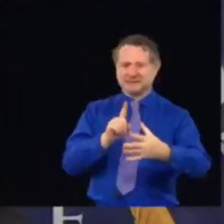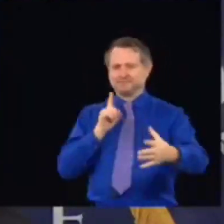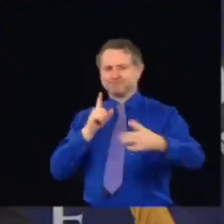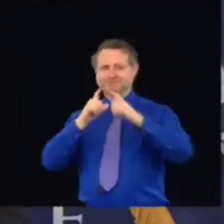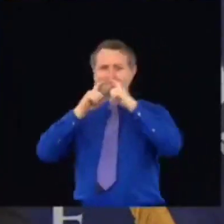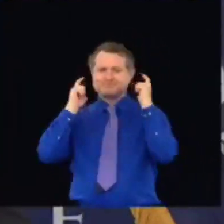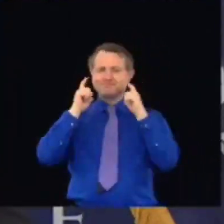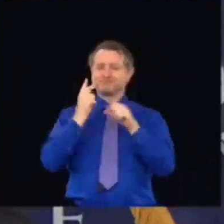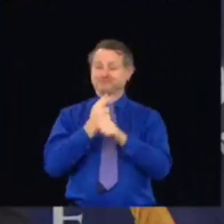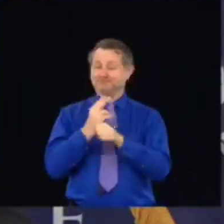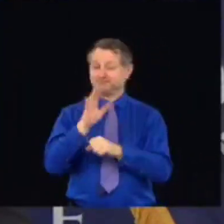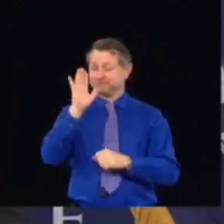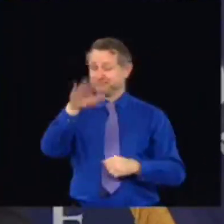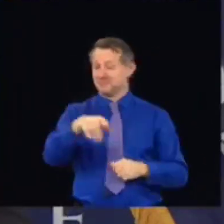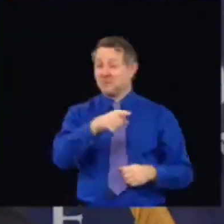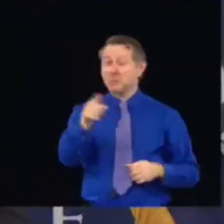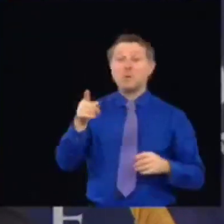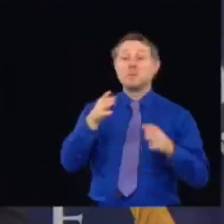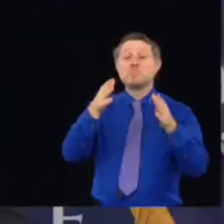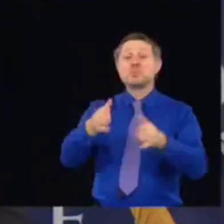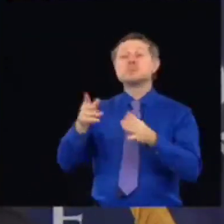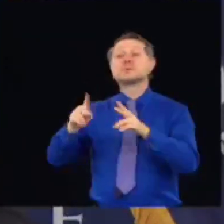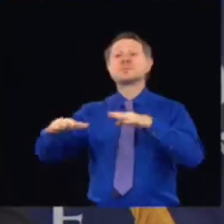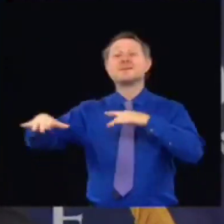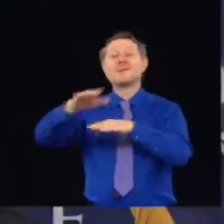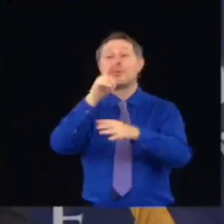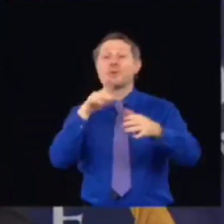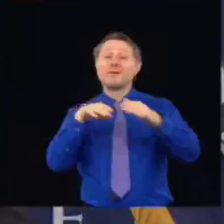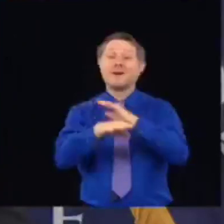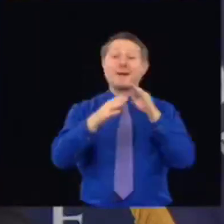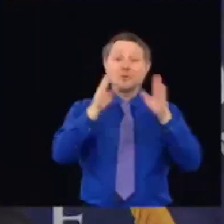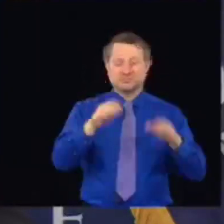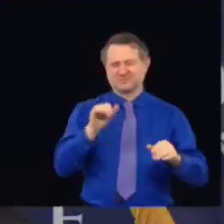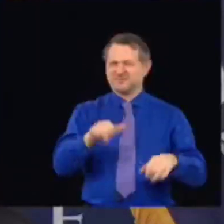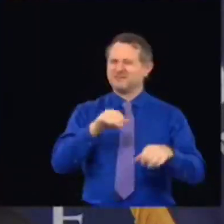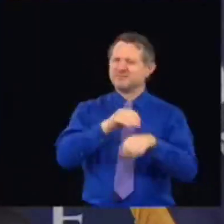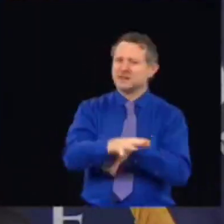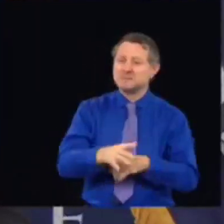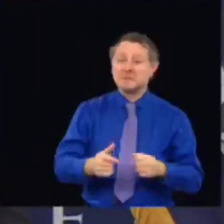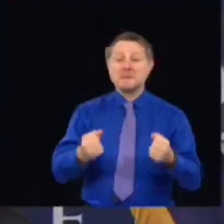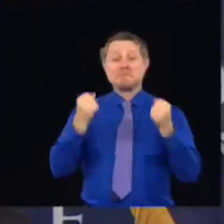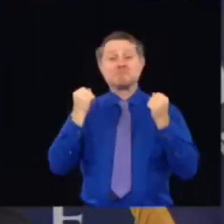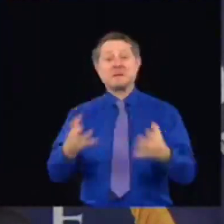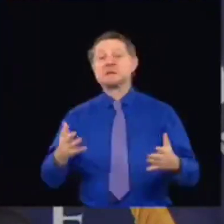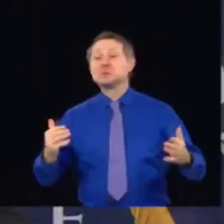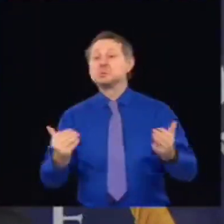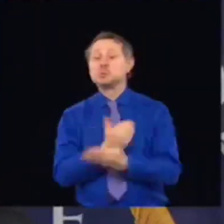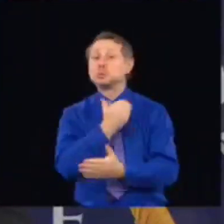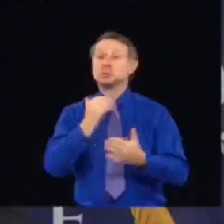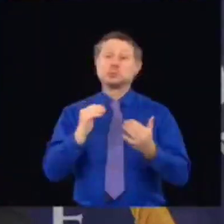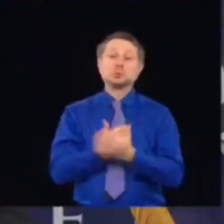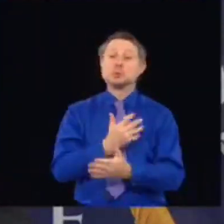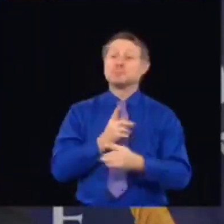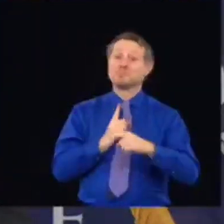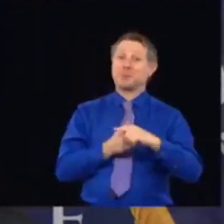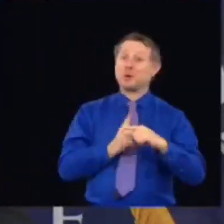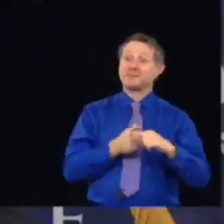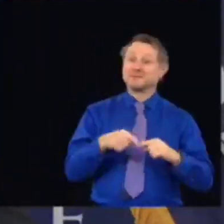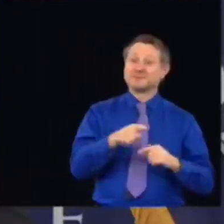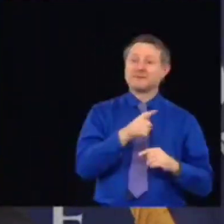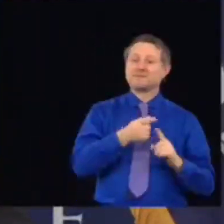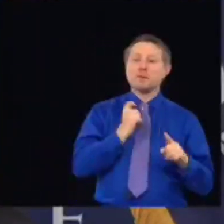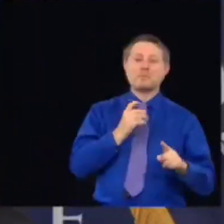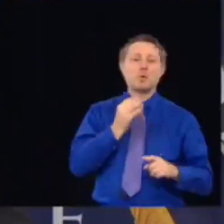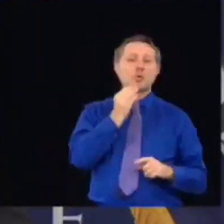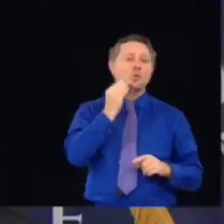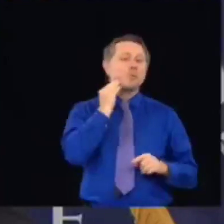yeah. What we're seeing now with a lot of the new cases, they're coming from home spread, right? Close down businesses, close